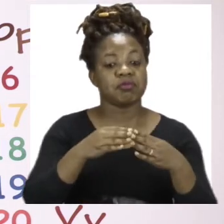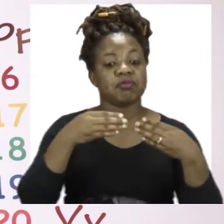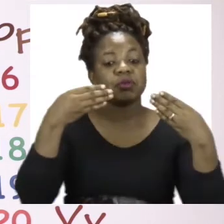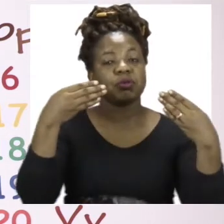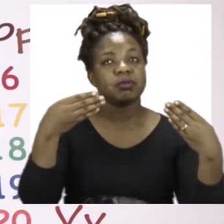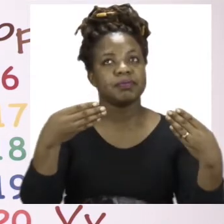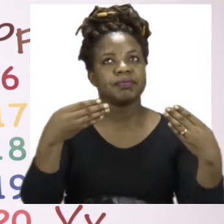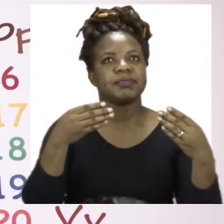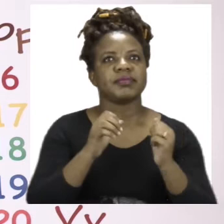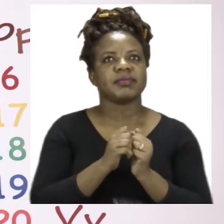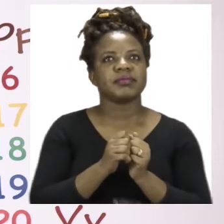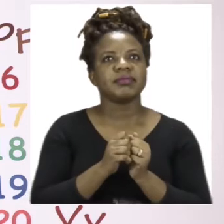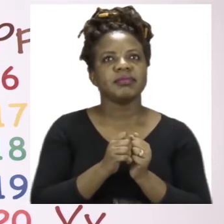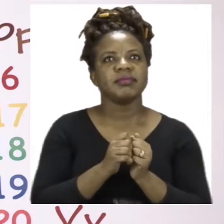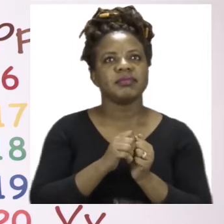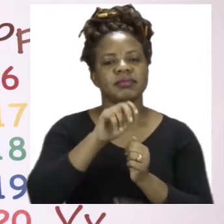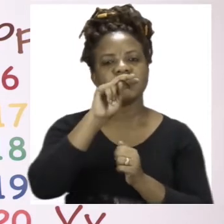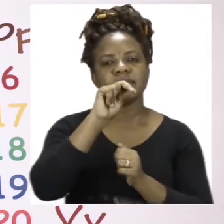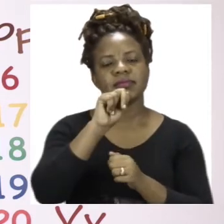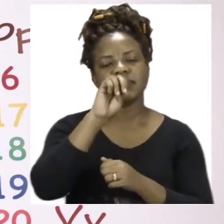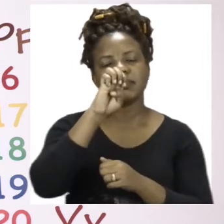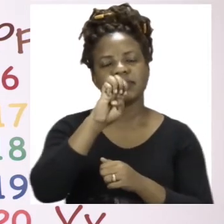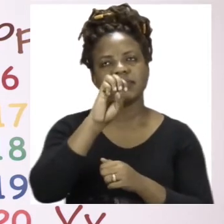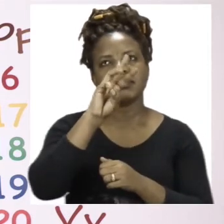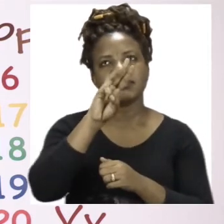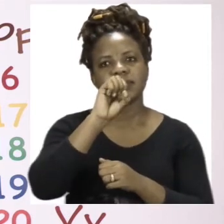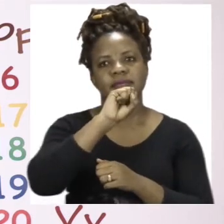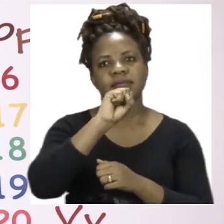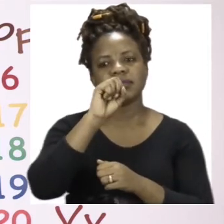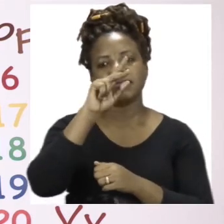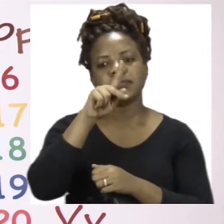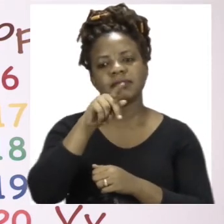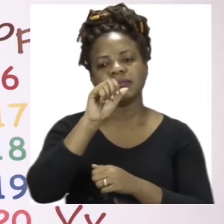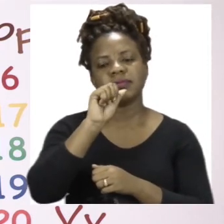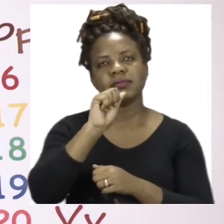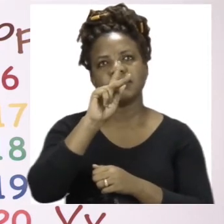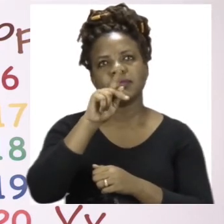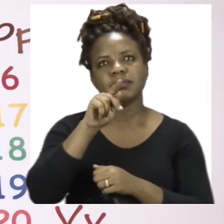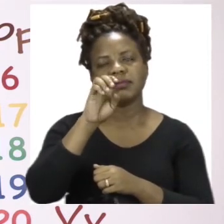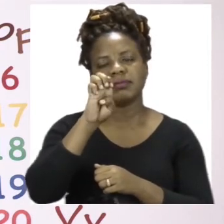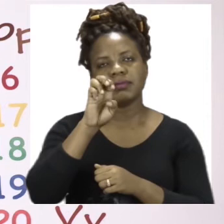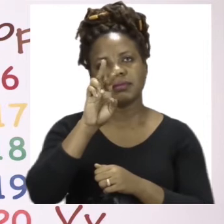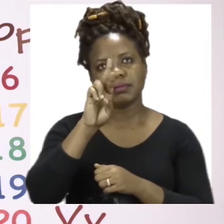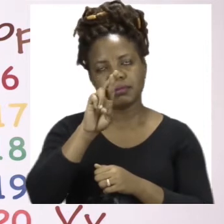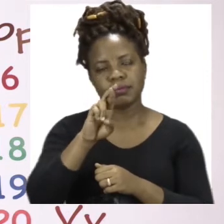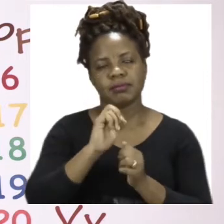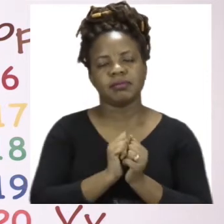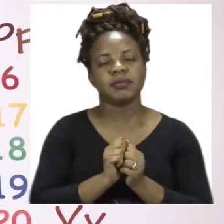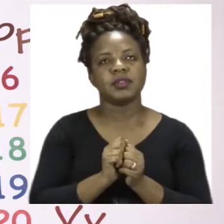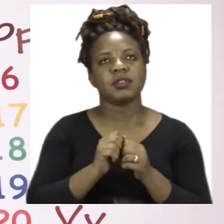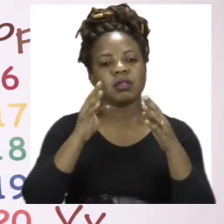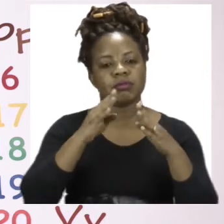newspaper. So we are going to make sure that we write the long word newspaper